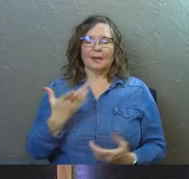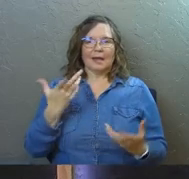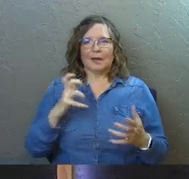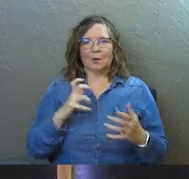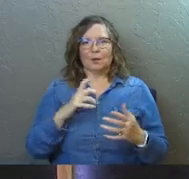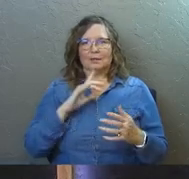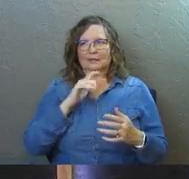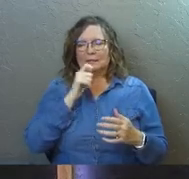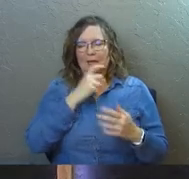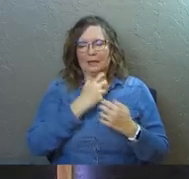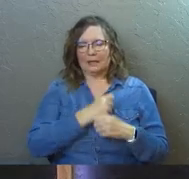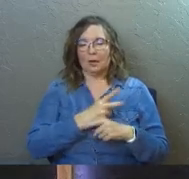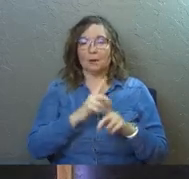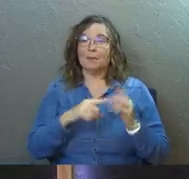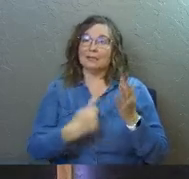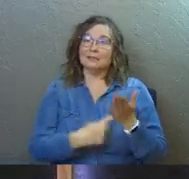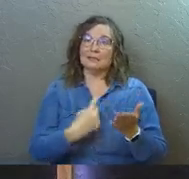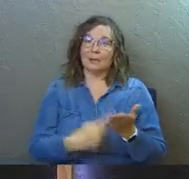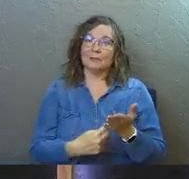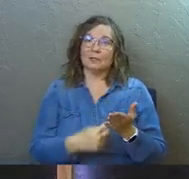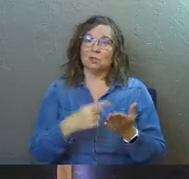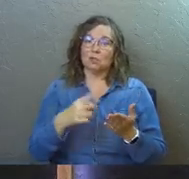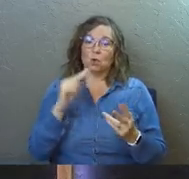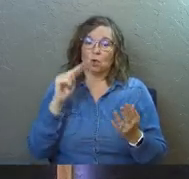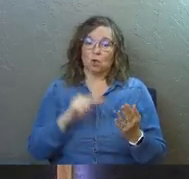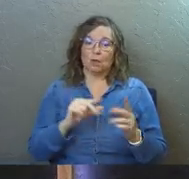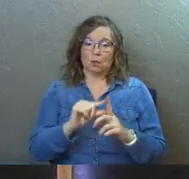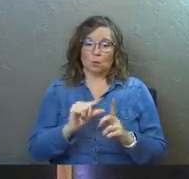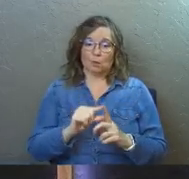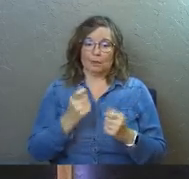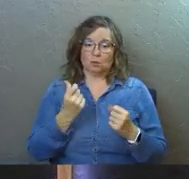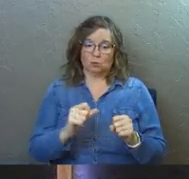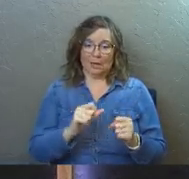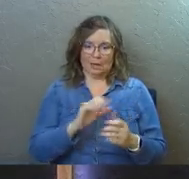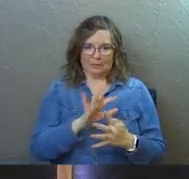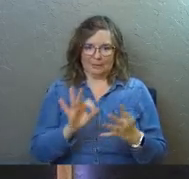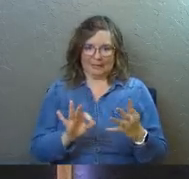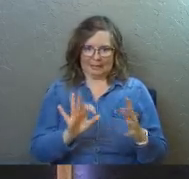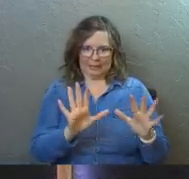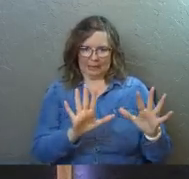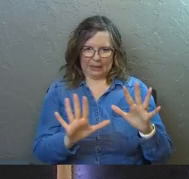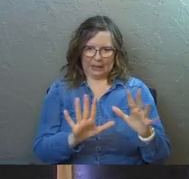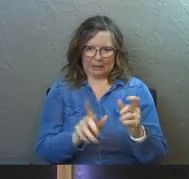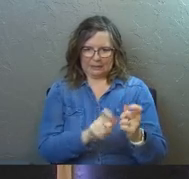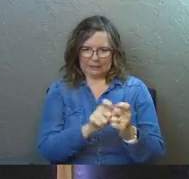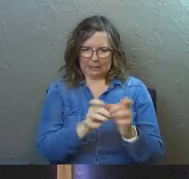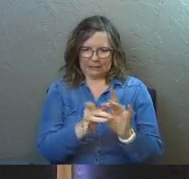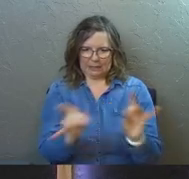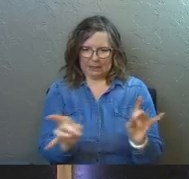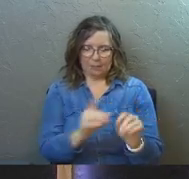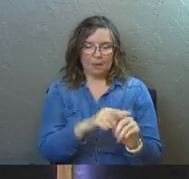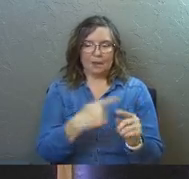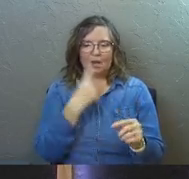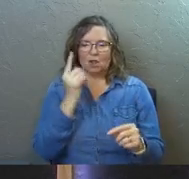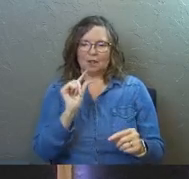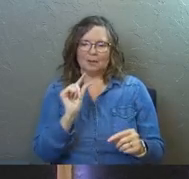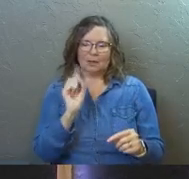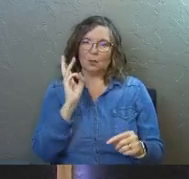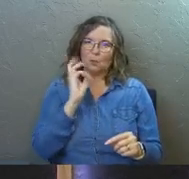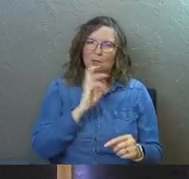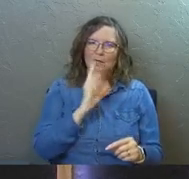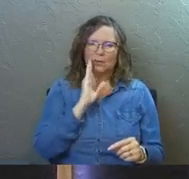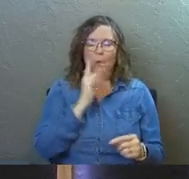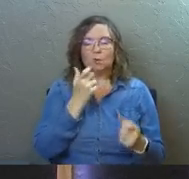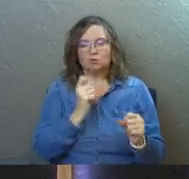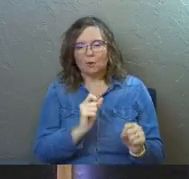I don't want to come across uncaring, but just sometimes you look at the words that they're trying to choose for it, and sometimes it's a little bit weird,